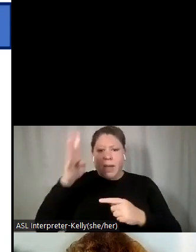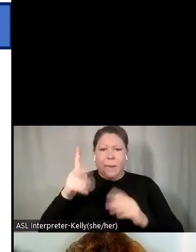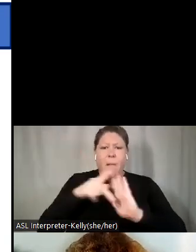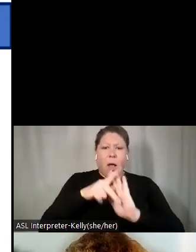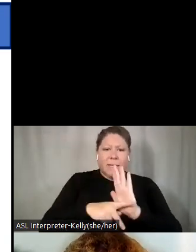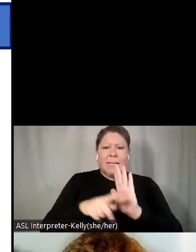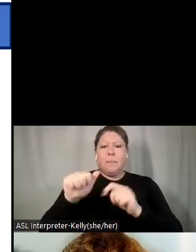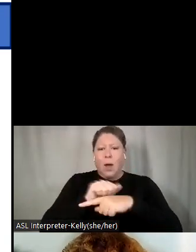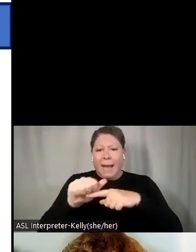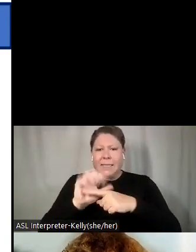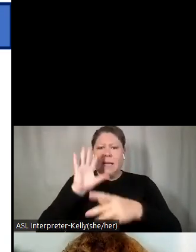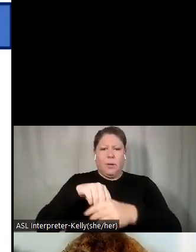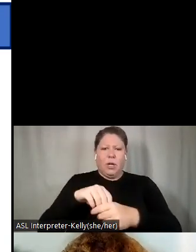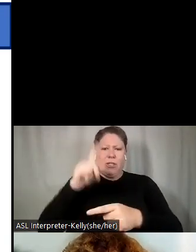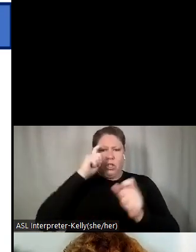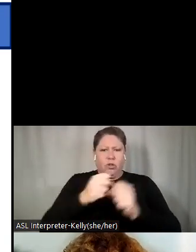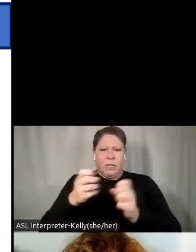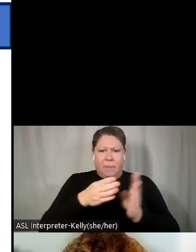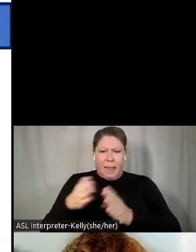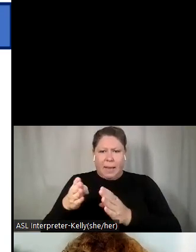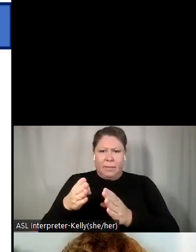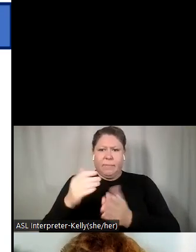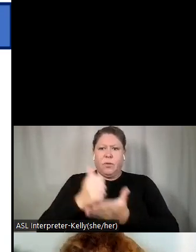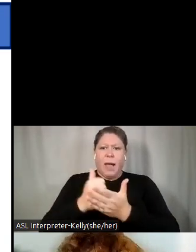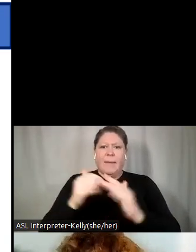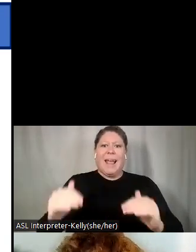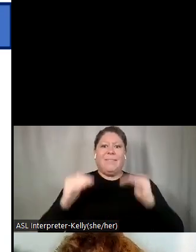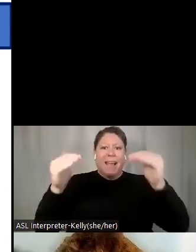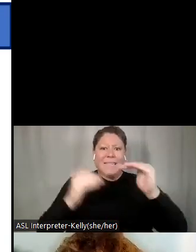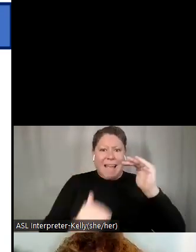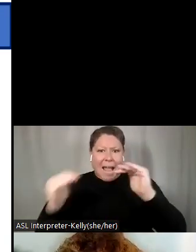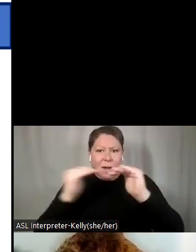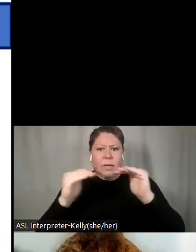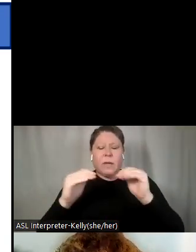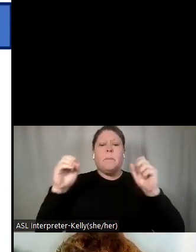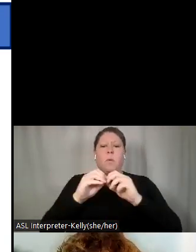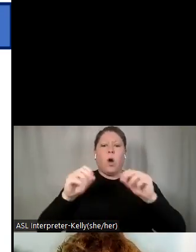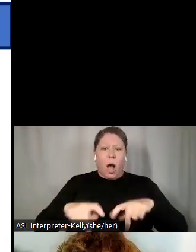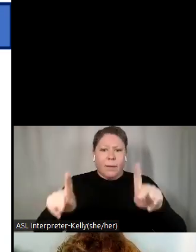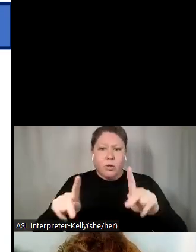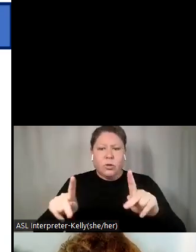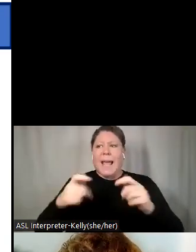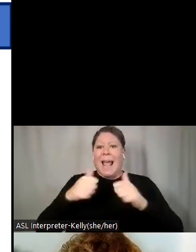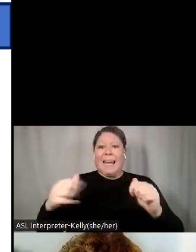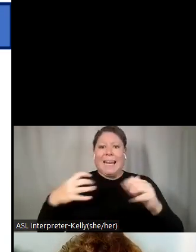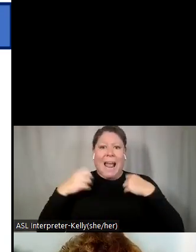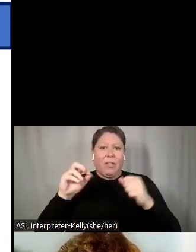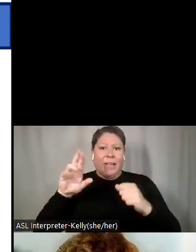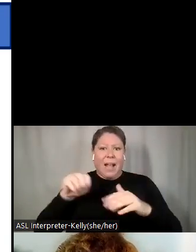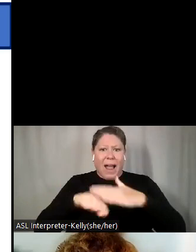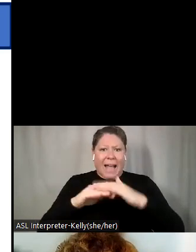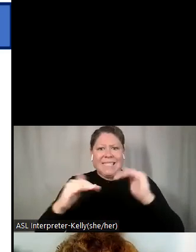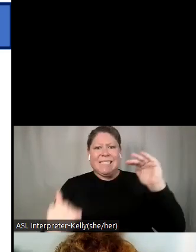strategic plans in order to advance equity and opportunity and to address disparities in healthcare access and